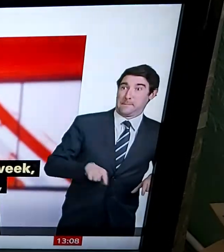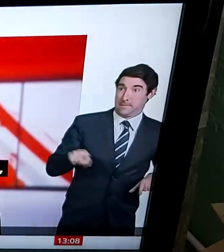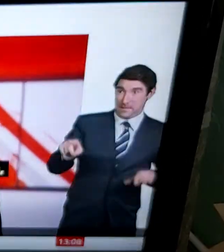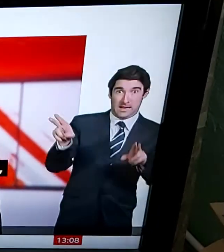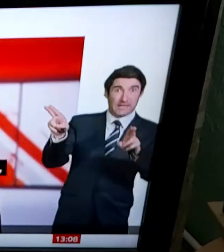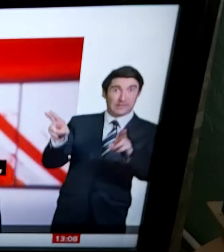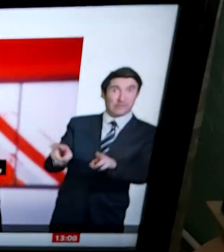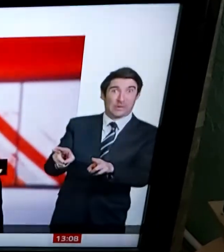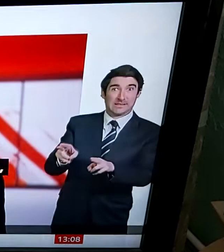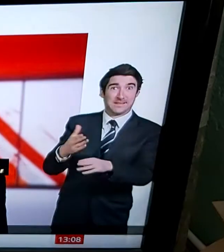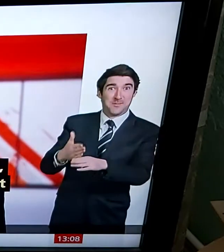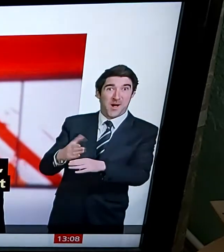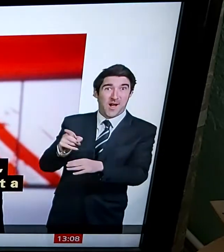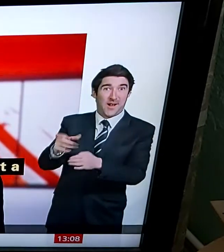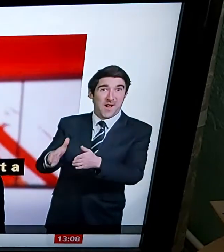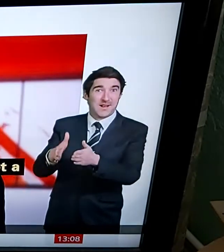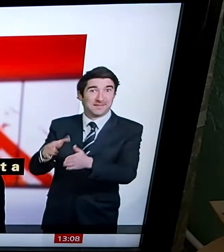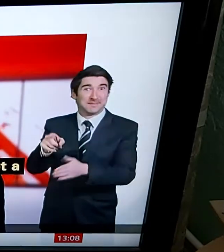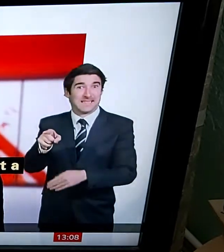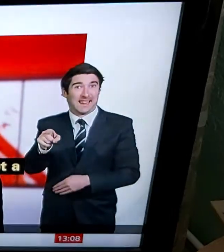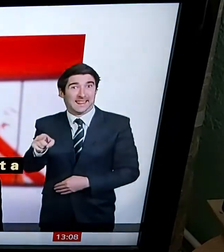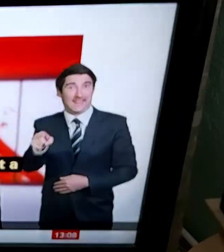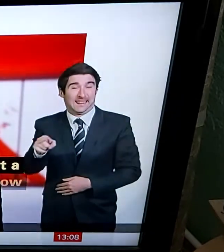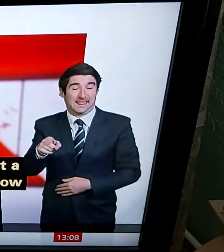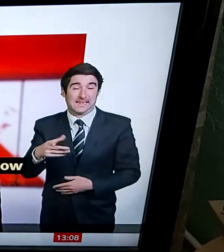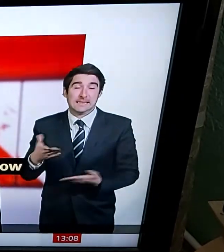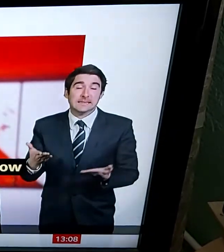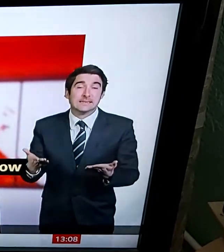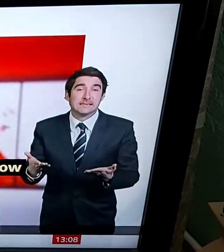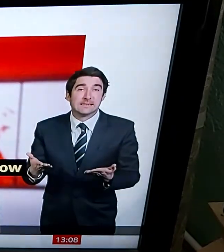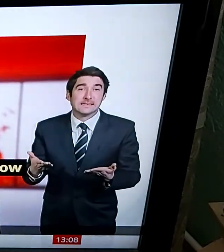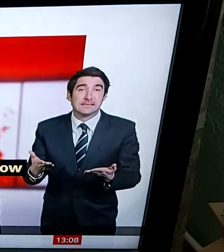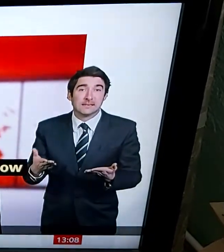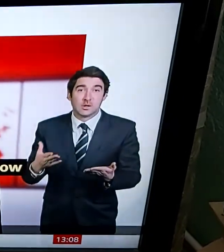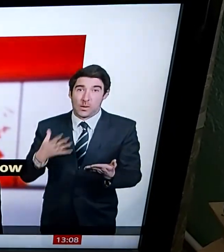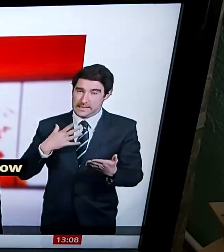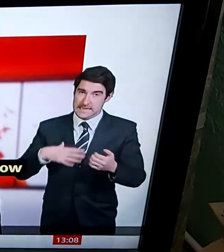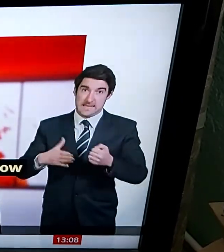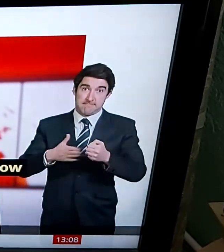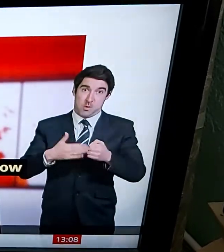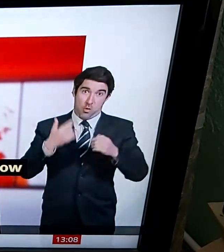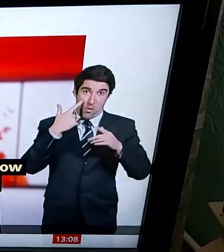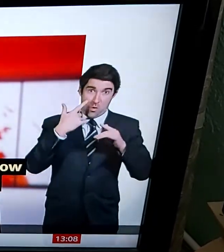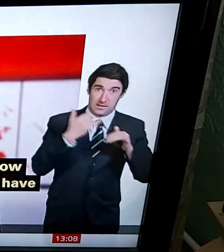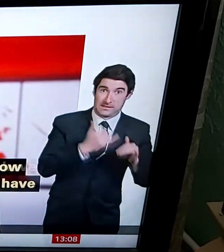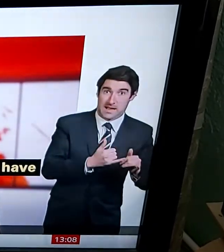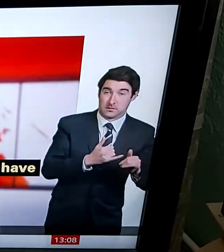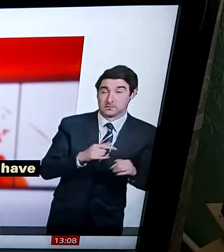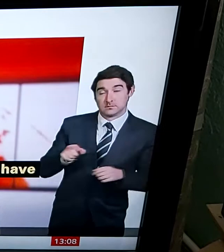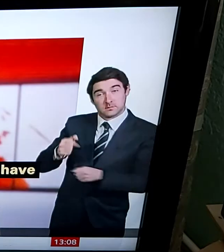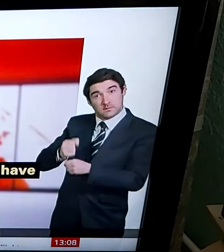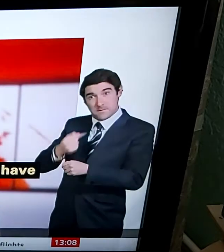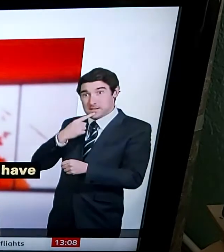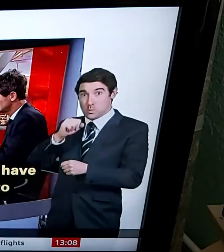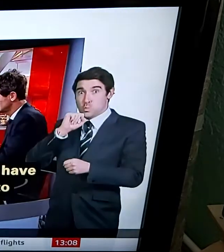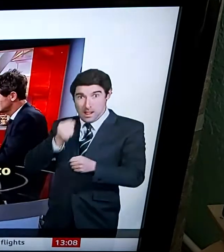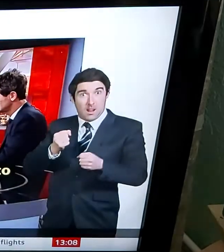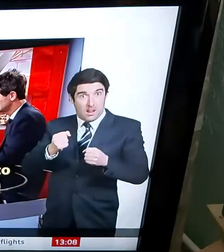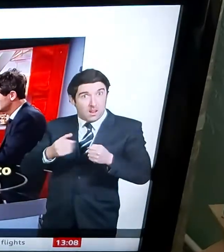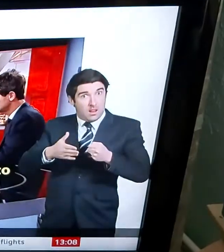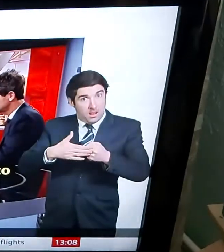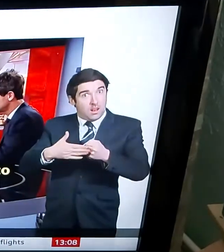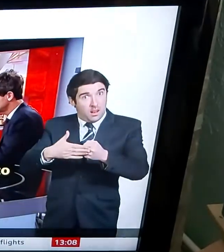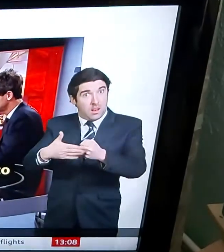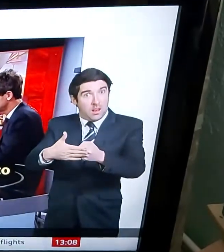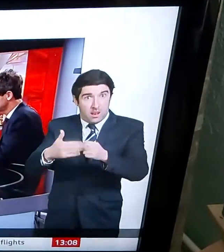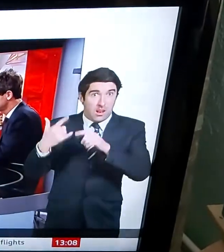ground how many people in the NHS so far have actually been tested and free to return to work if that's appropriate. Okay,